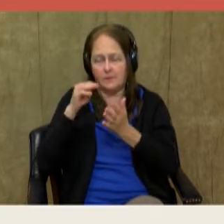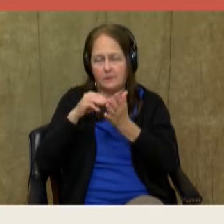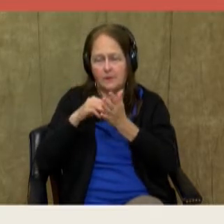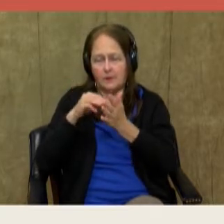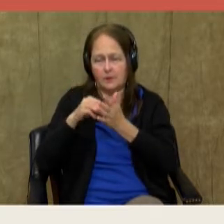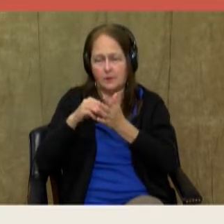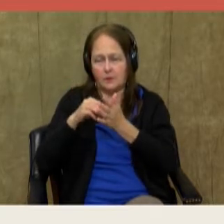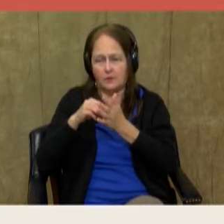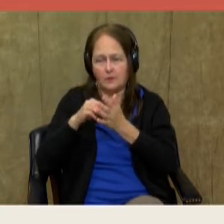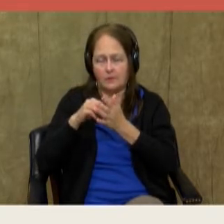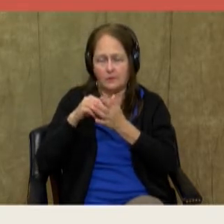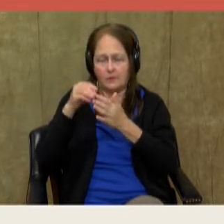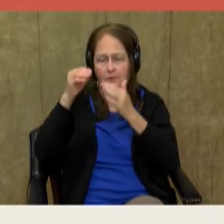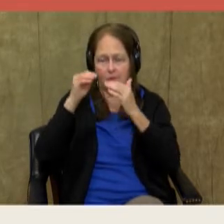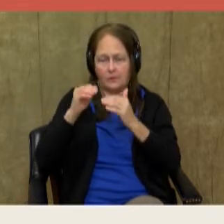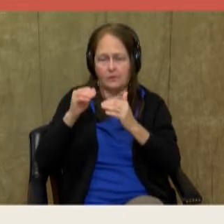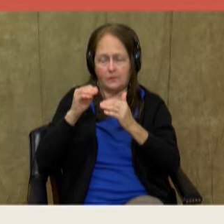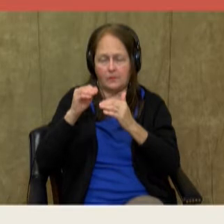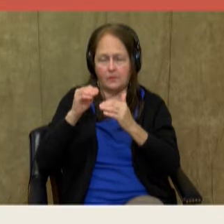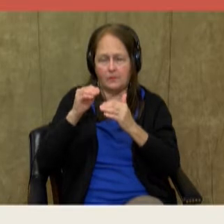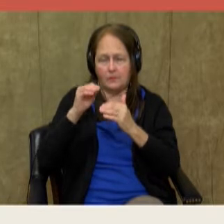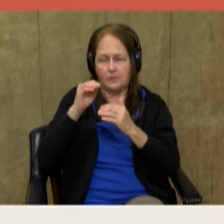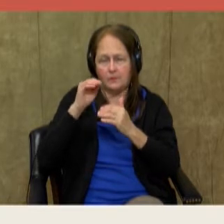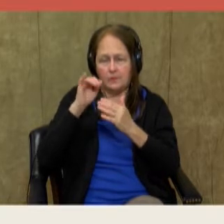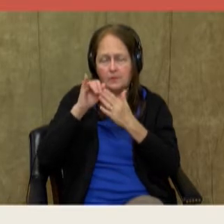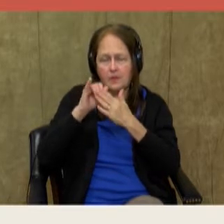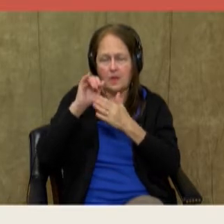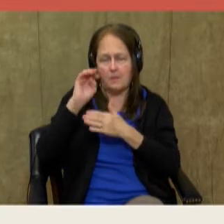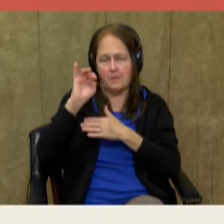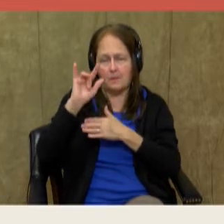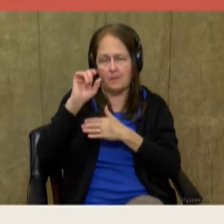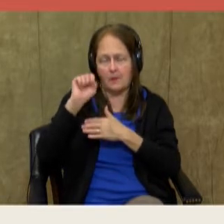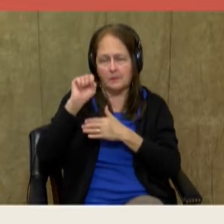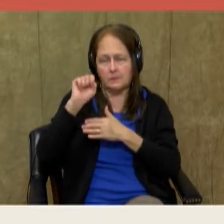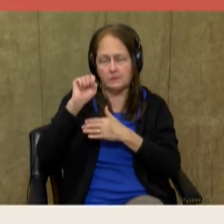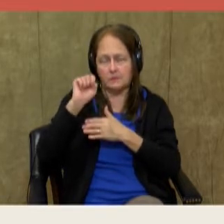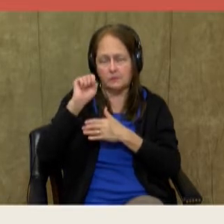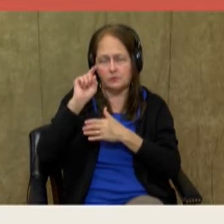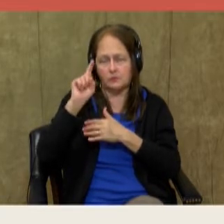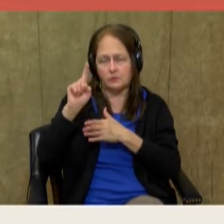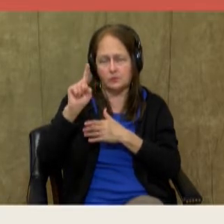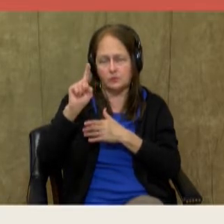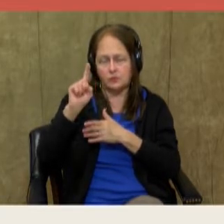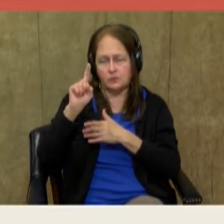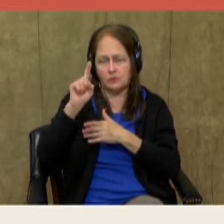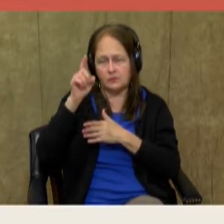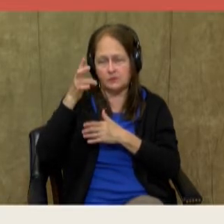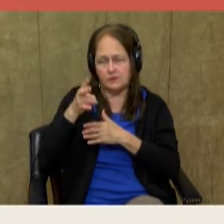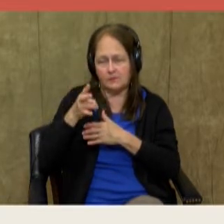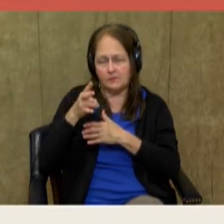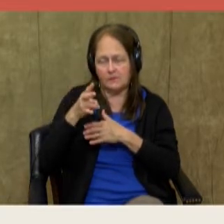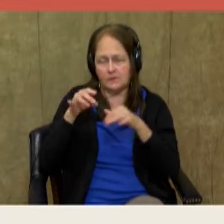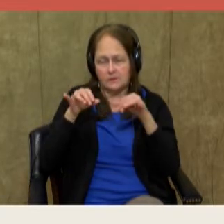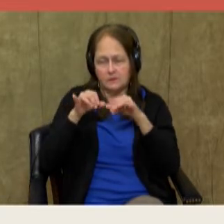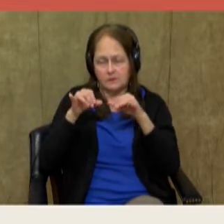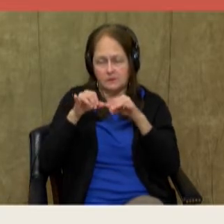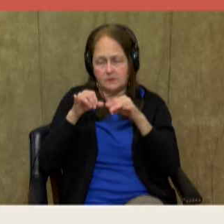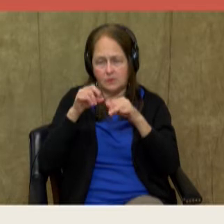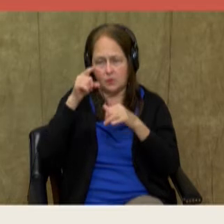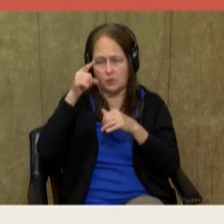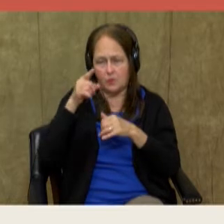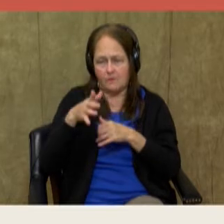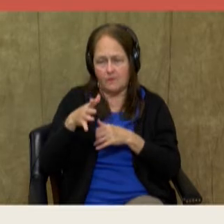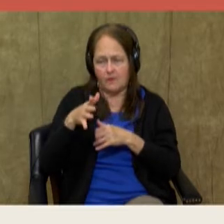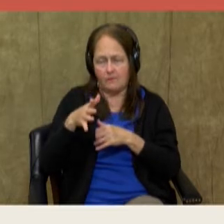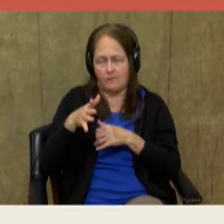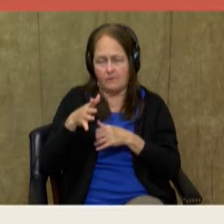with 699,000 square miles, is about 1/7 the size or 1/5 the